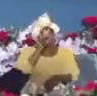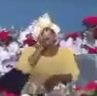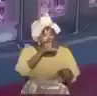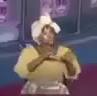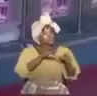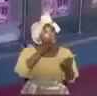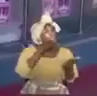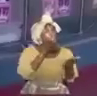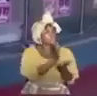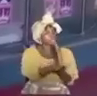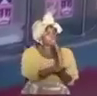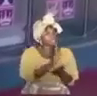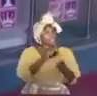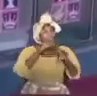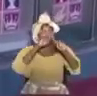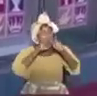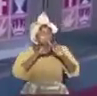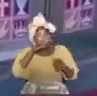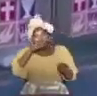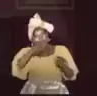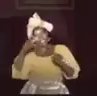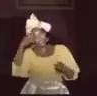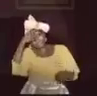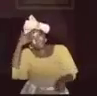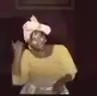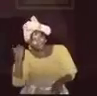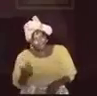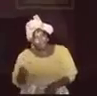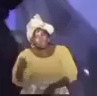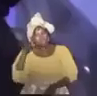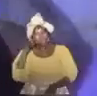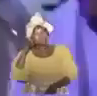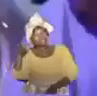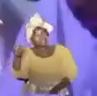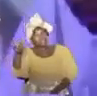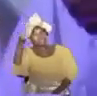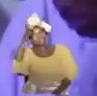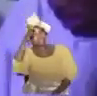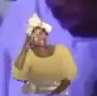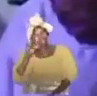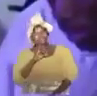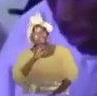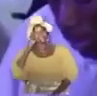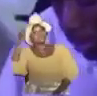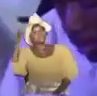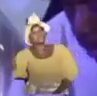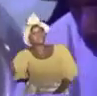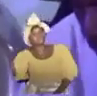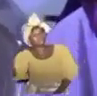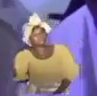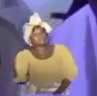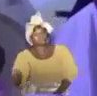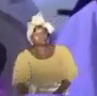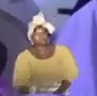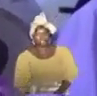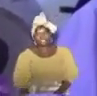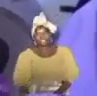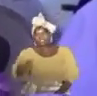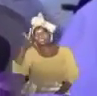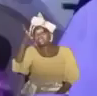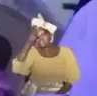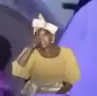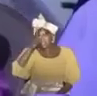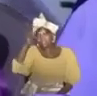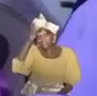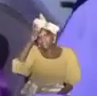an adversary that is determined to thwart the purposes of God in your life, demonic attacks.